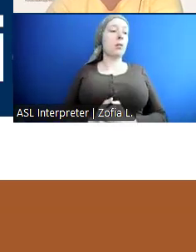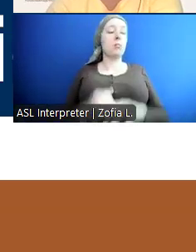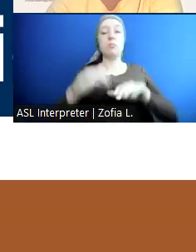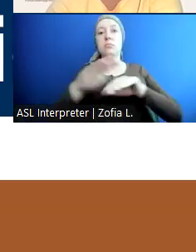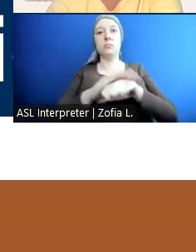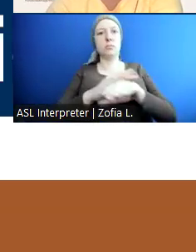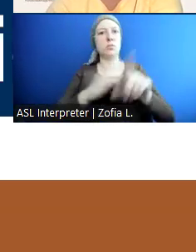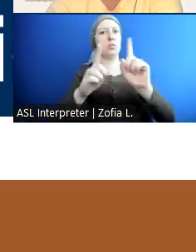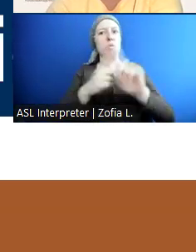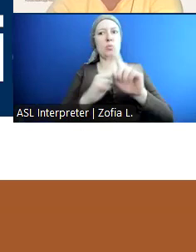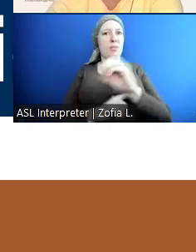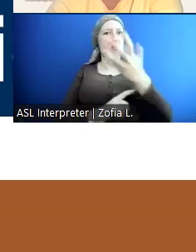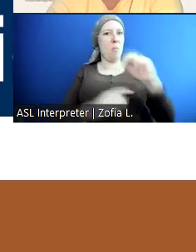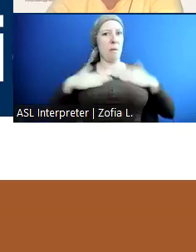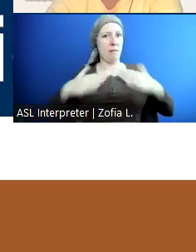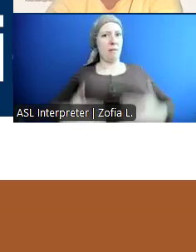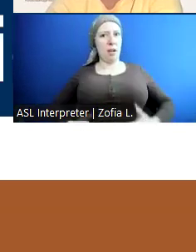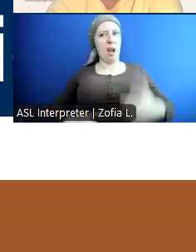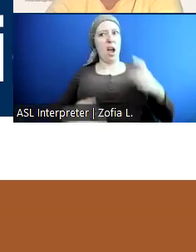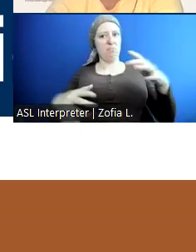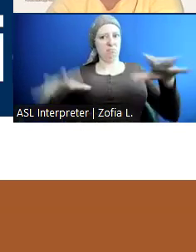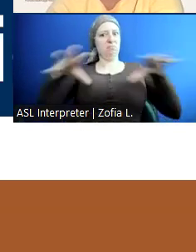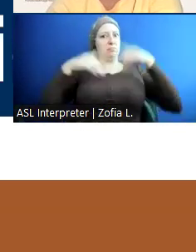really to their own body and consent over their body.